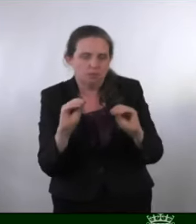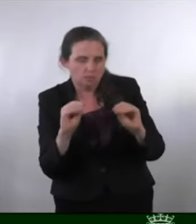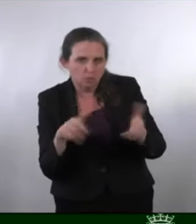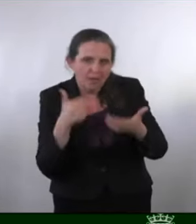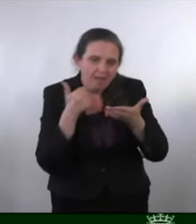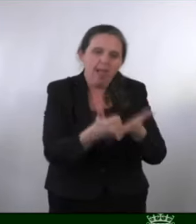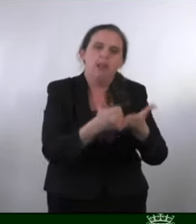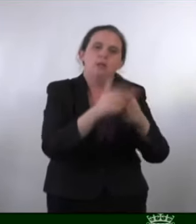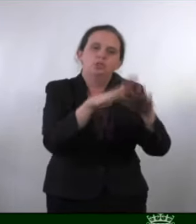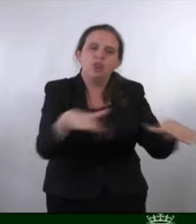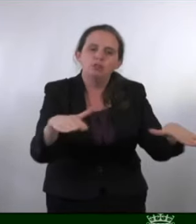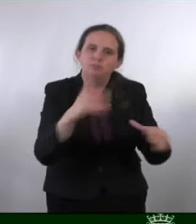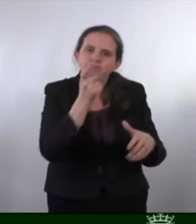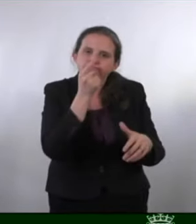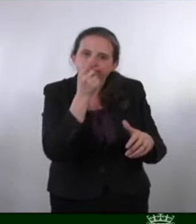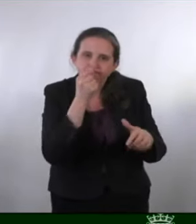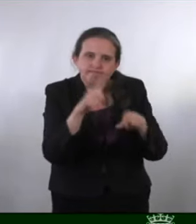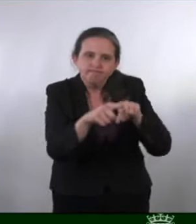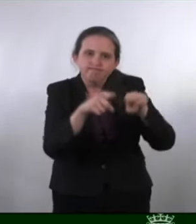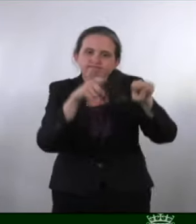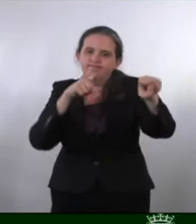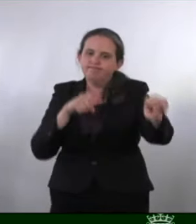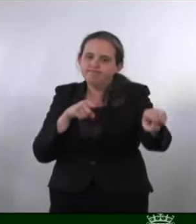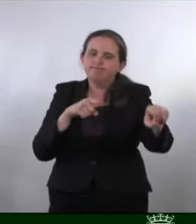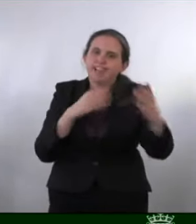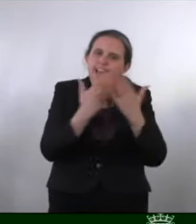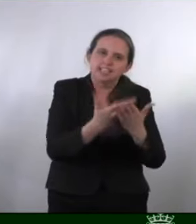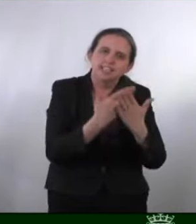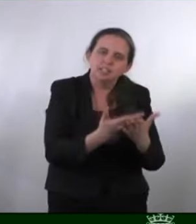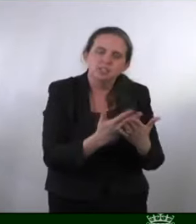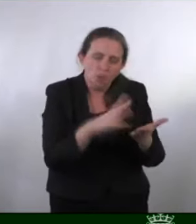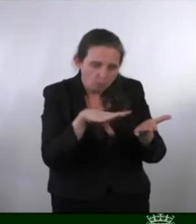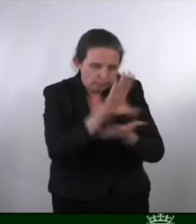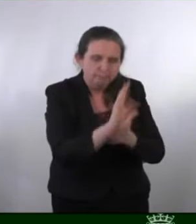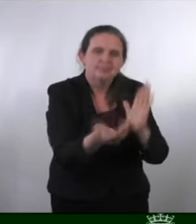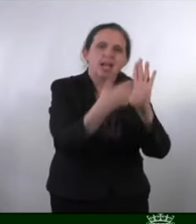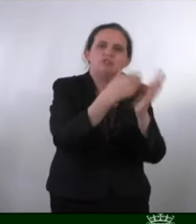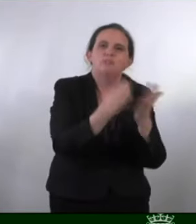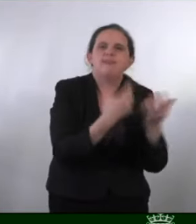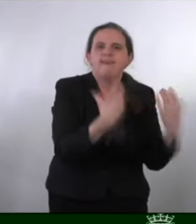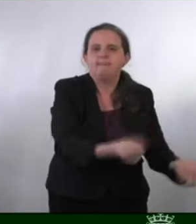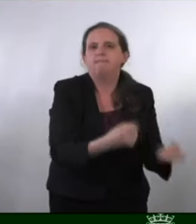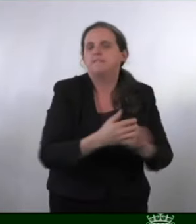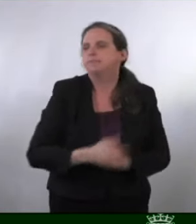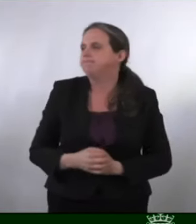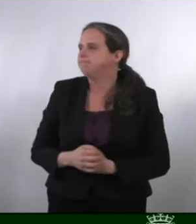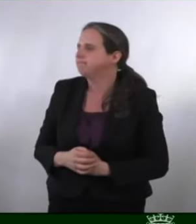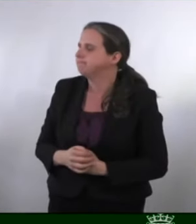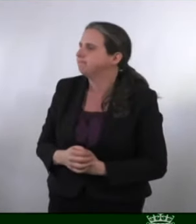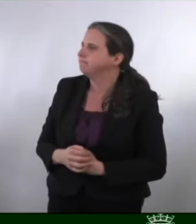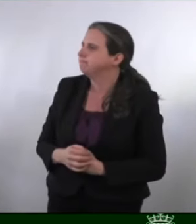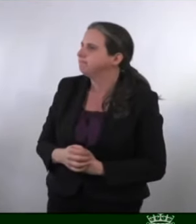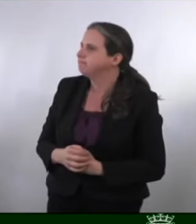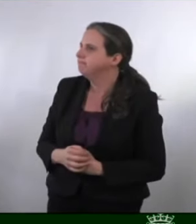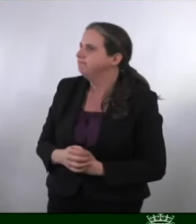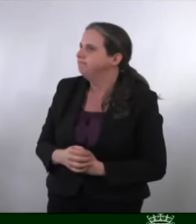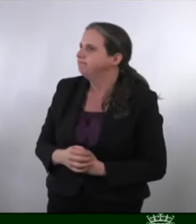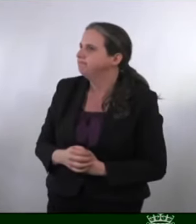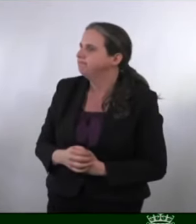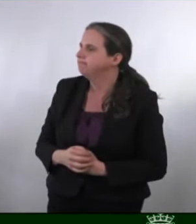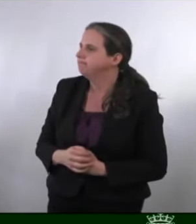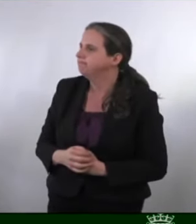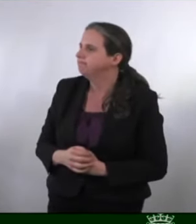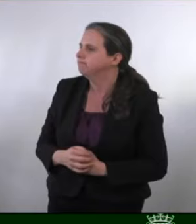who are in danger of falling behind. Scott Benton. Thank you, Madam Deputy Speaker. The government's